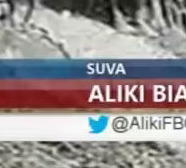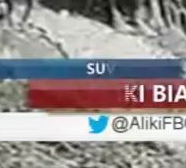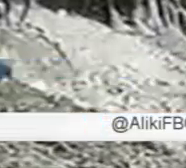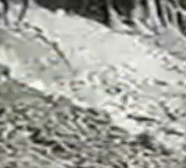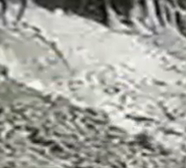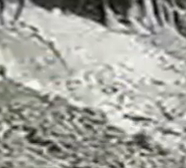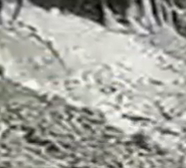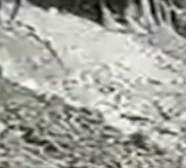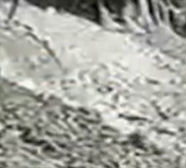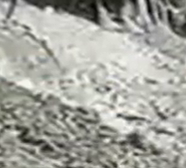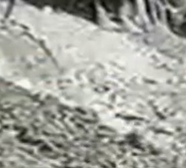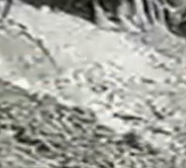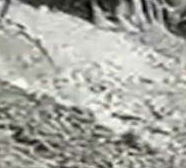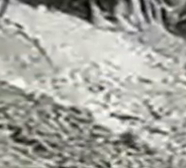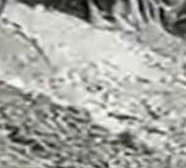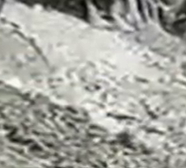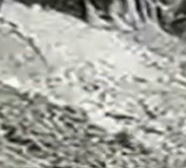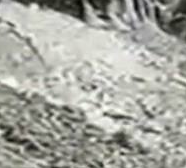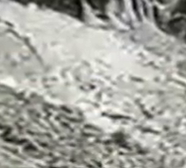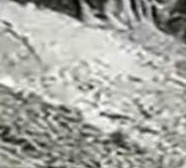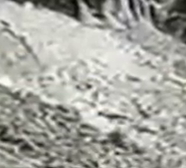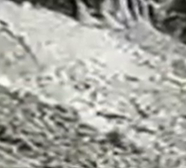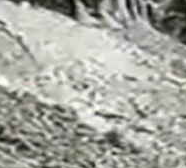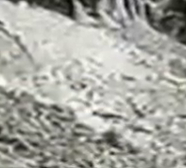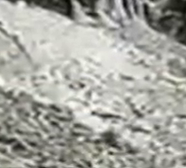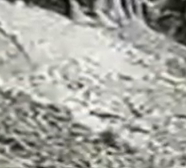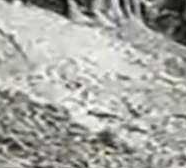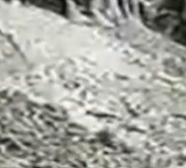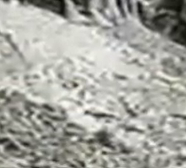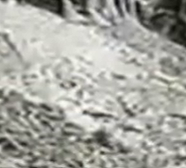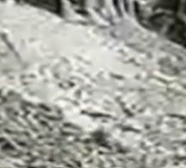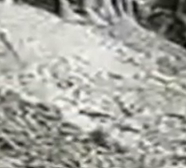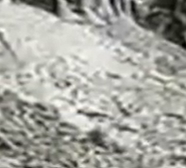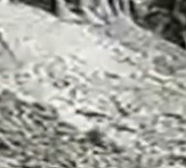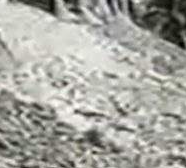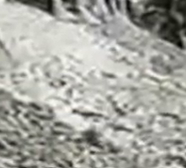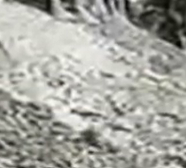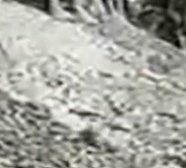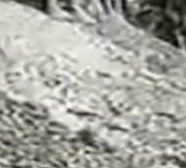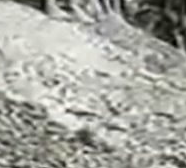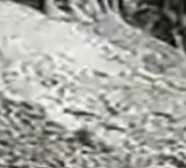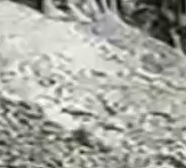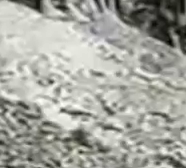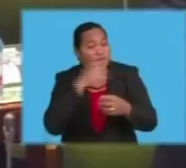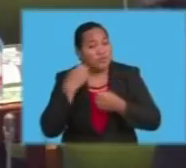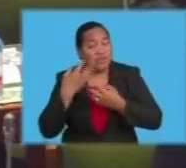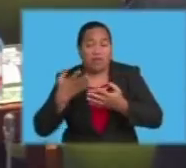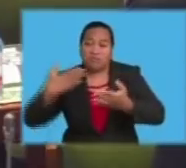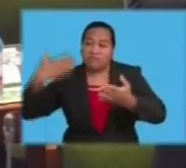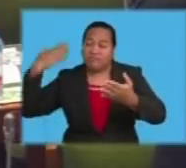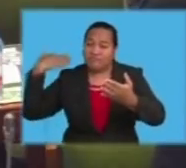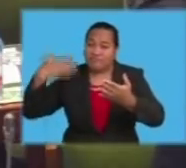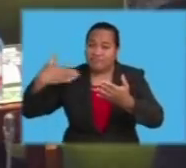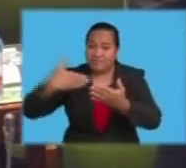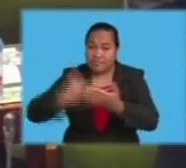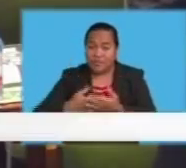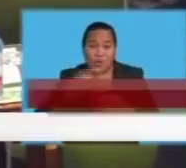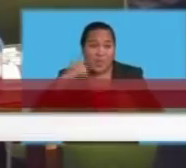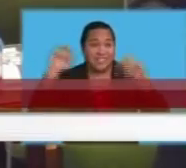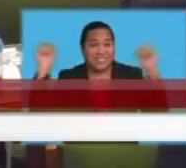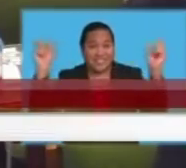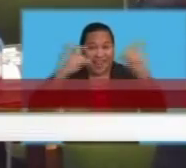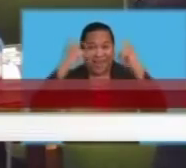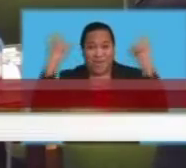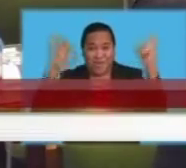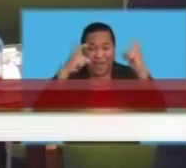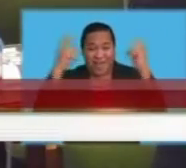our country, and since then they've made significant contributions to our country and economy. So as we celebrate our progress